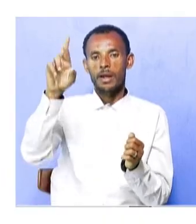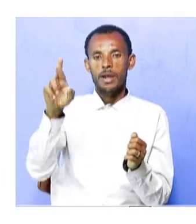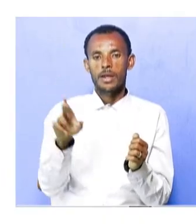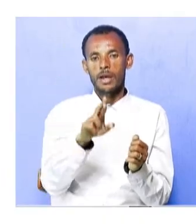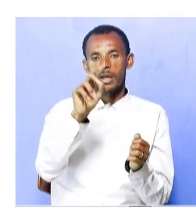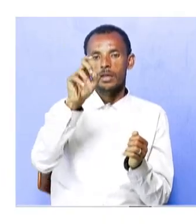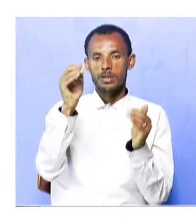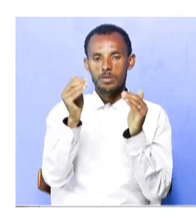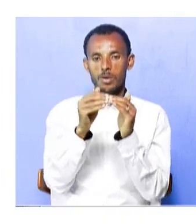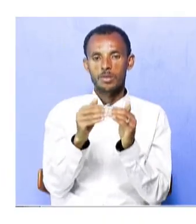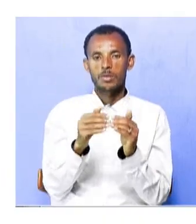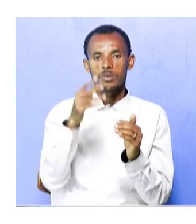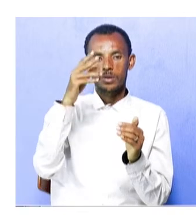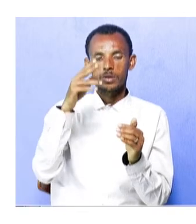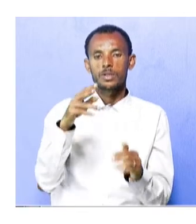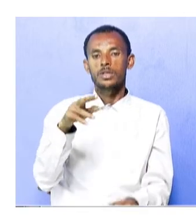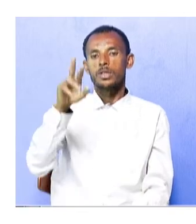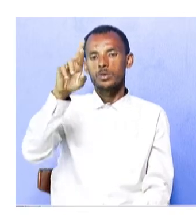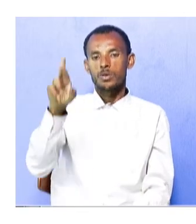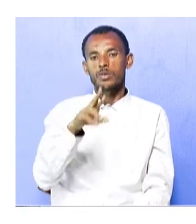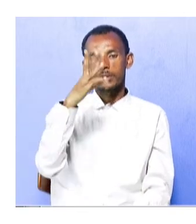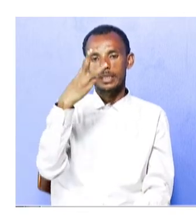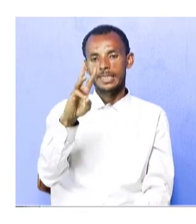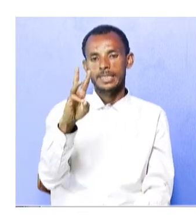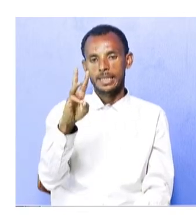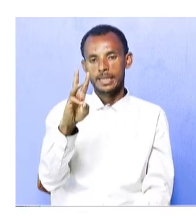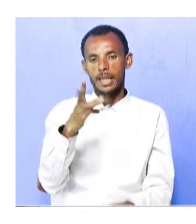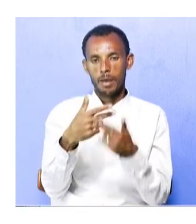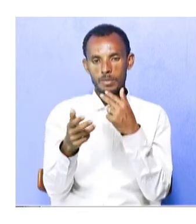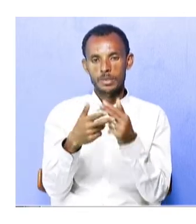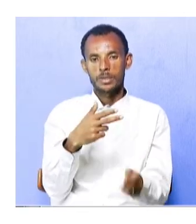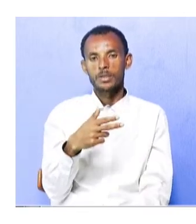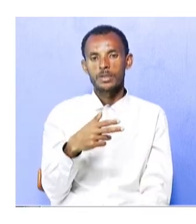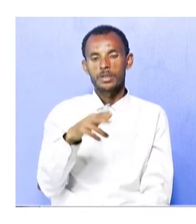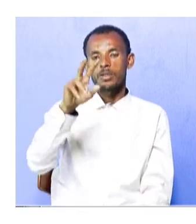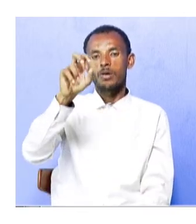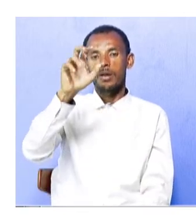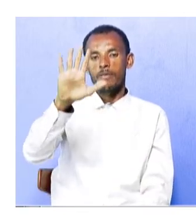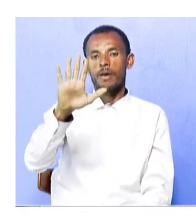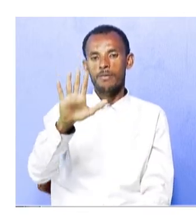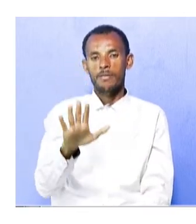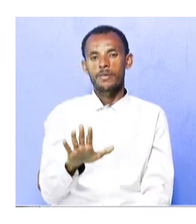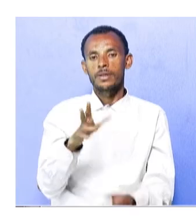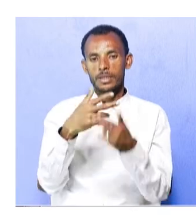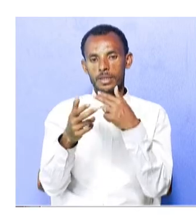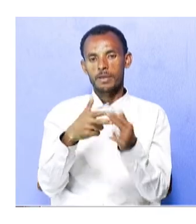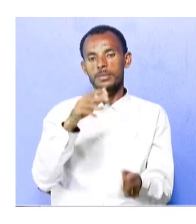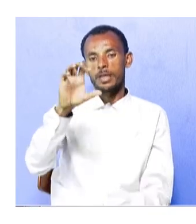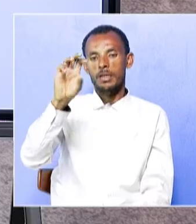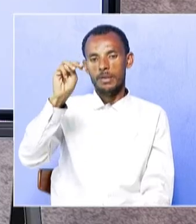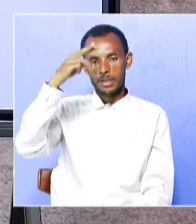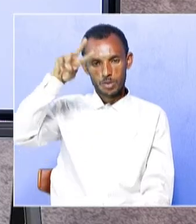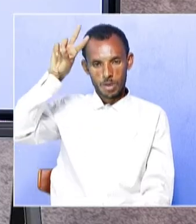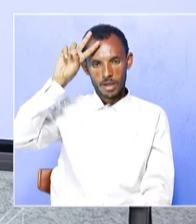x becomes a square root of 16 times 25 times centimeter